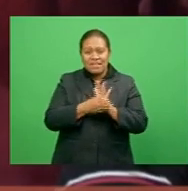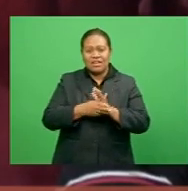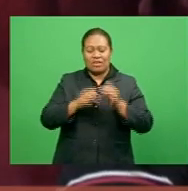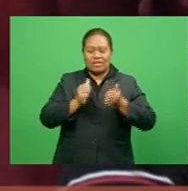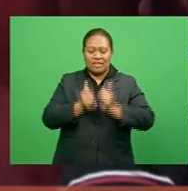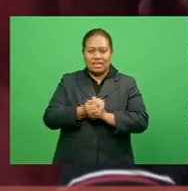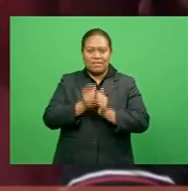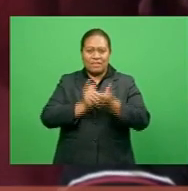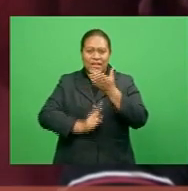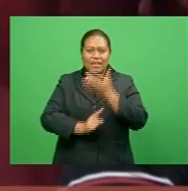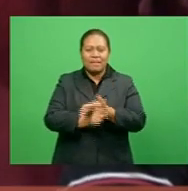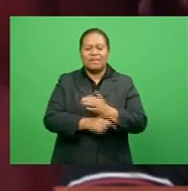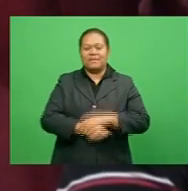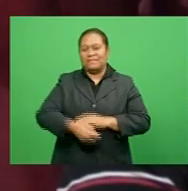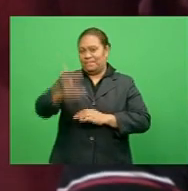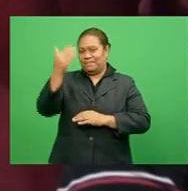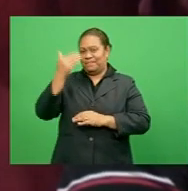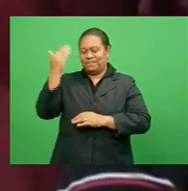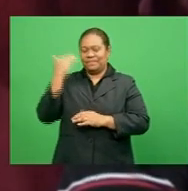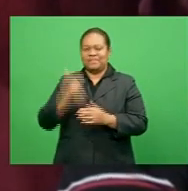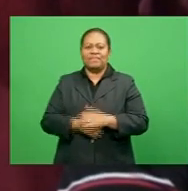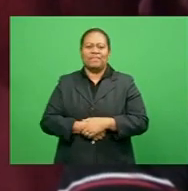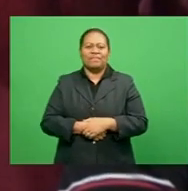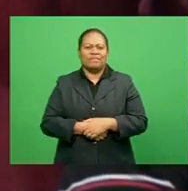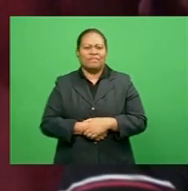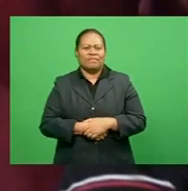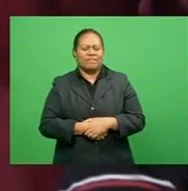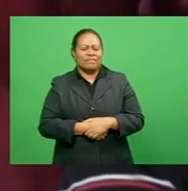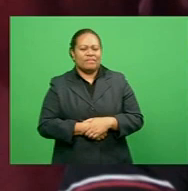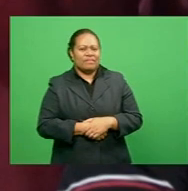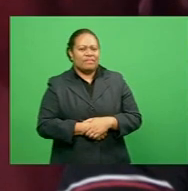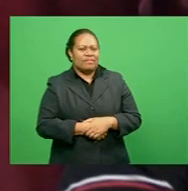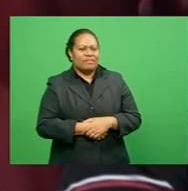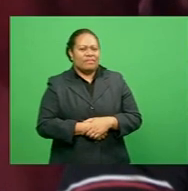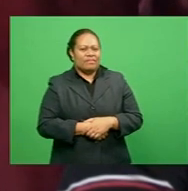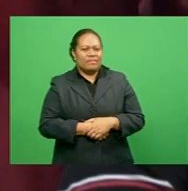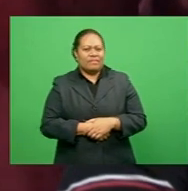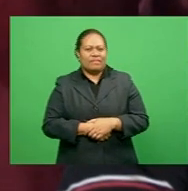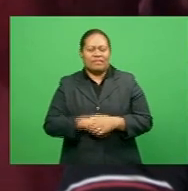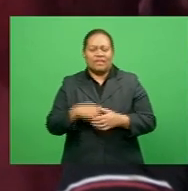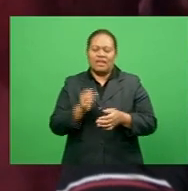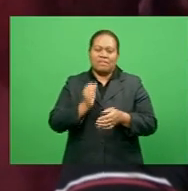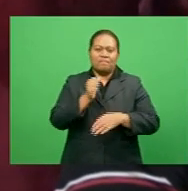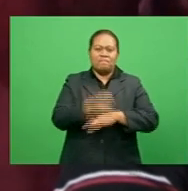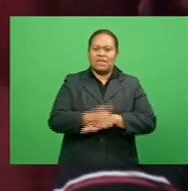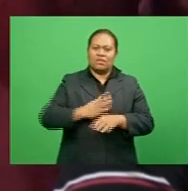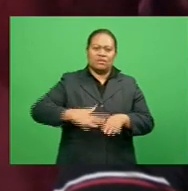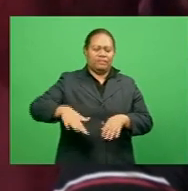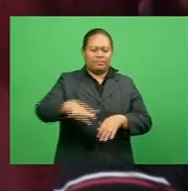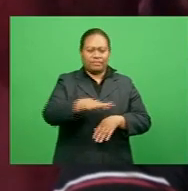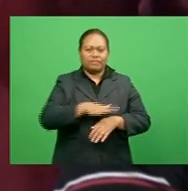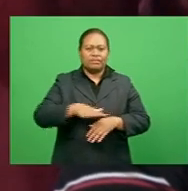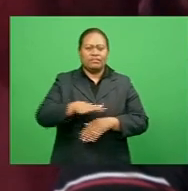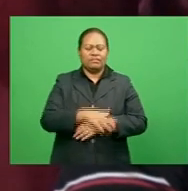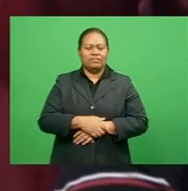late Melitumbota took a cross from the almost halfway line, and it beats all the